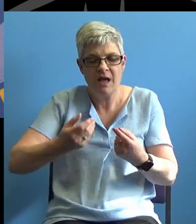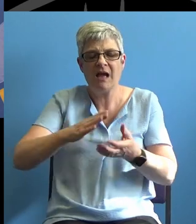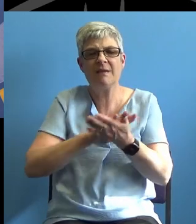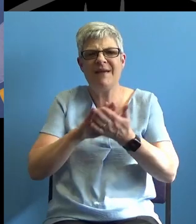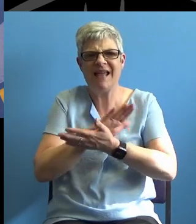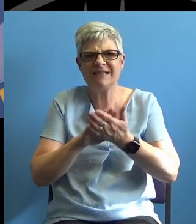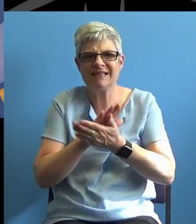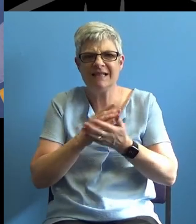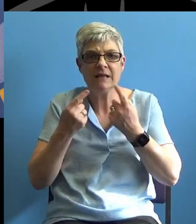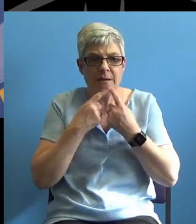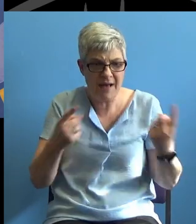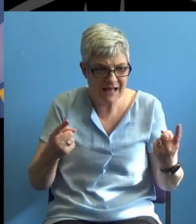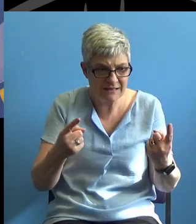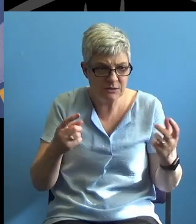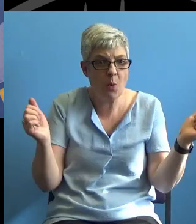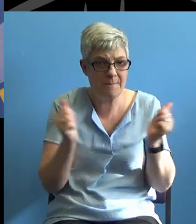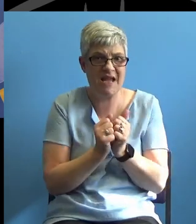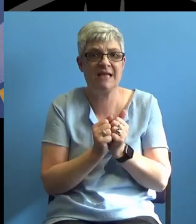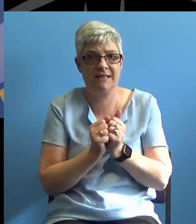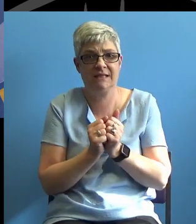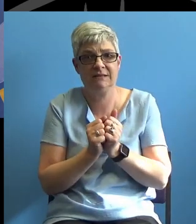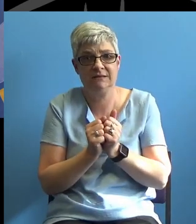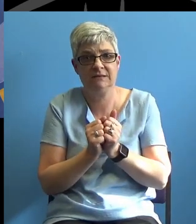And he meant his commands to be obeyed.